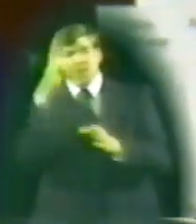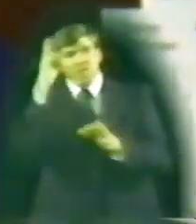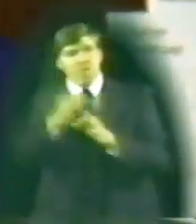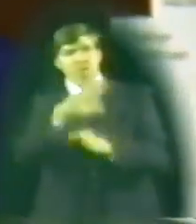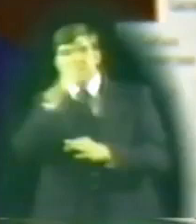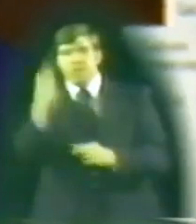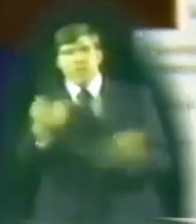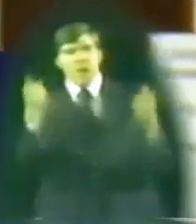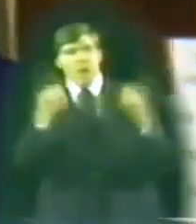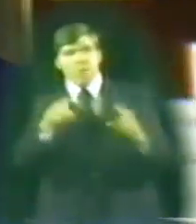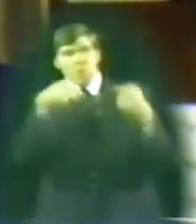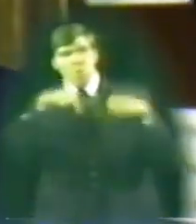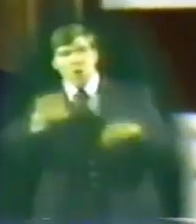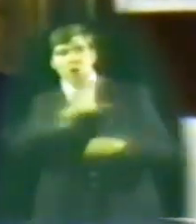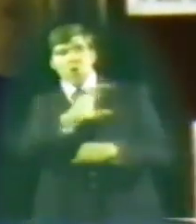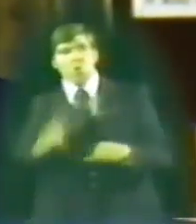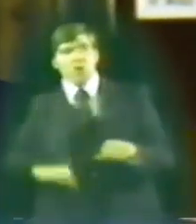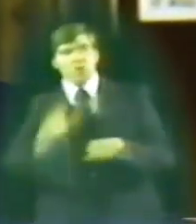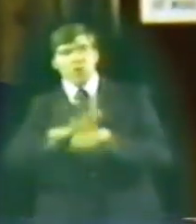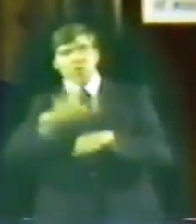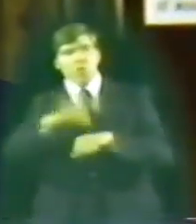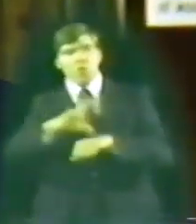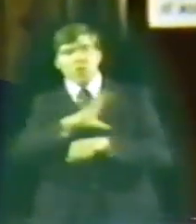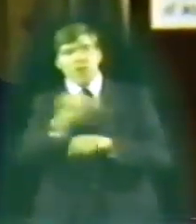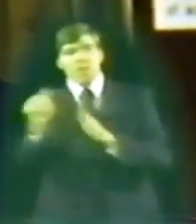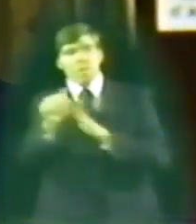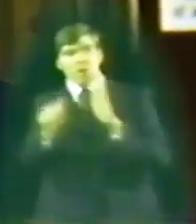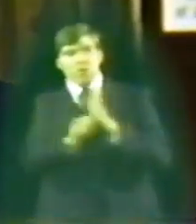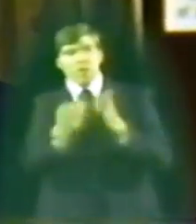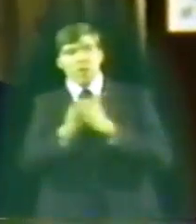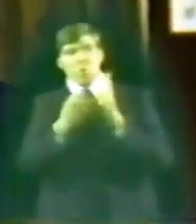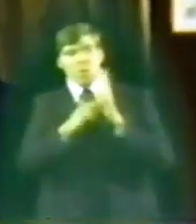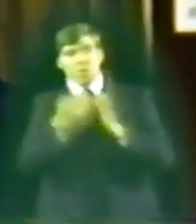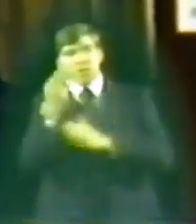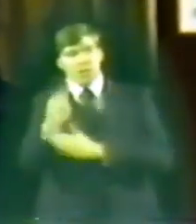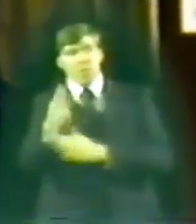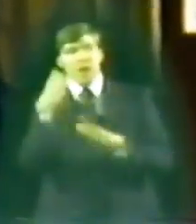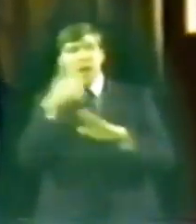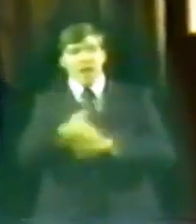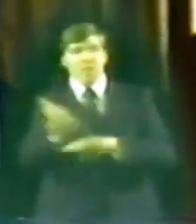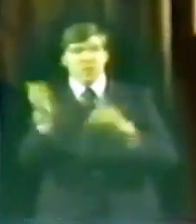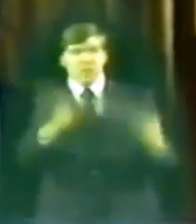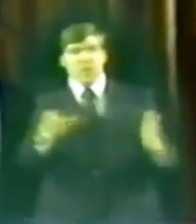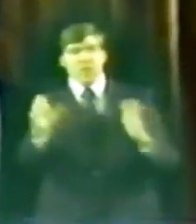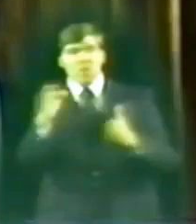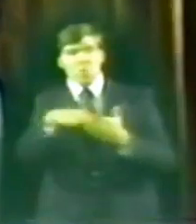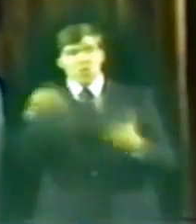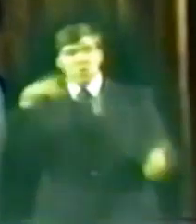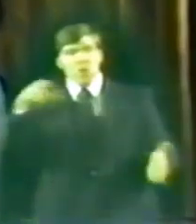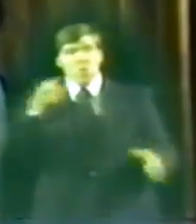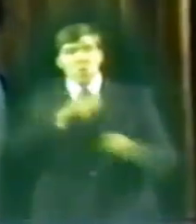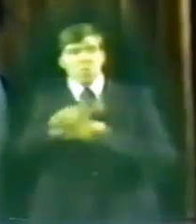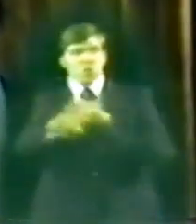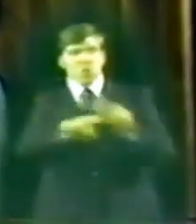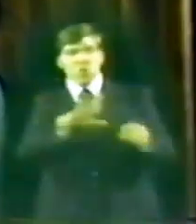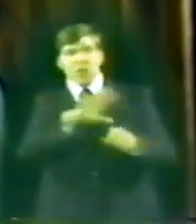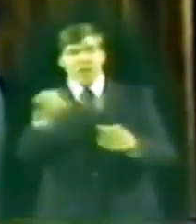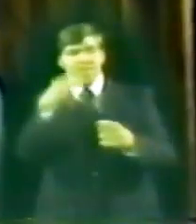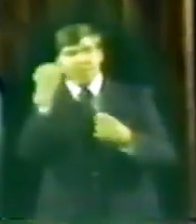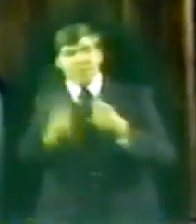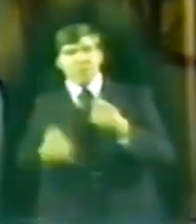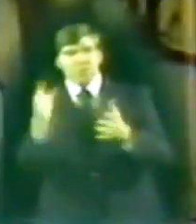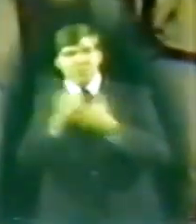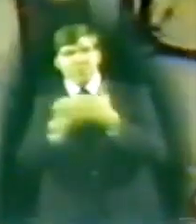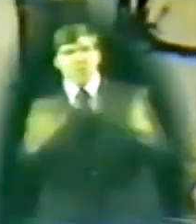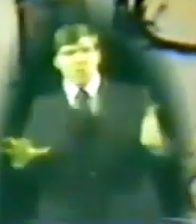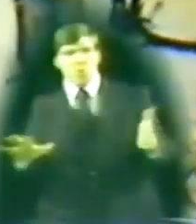came during Christ's stay upon the earth. And the apostles who represented him after his death and resurrection were persecuted and eventually taken